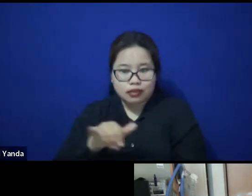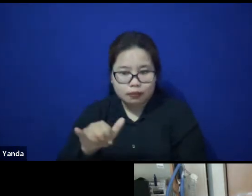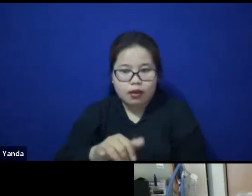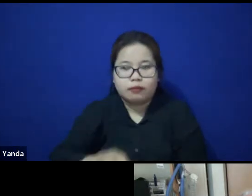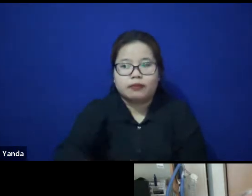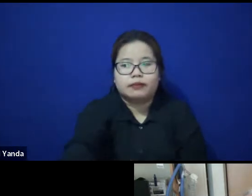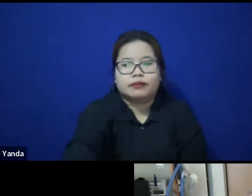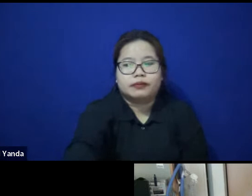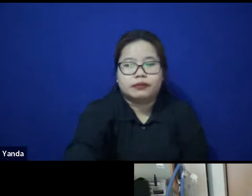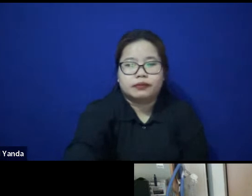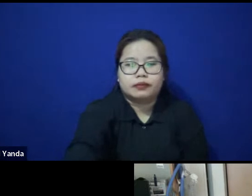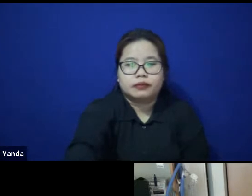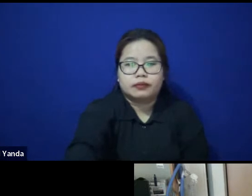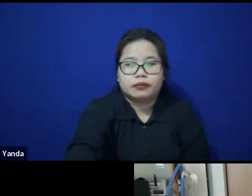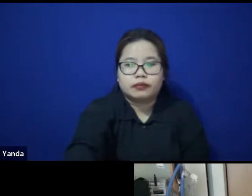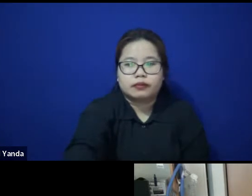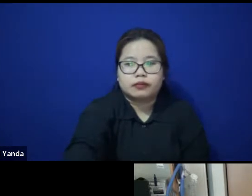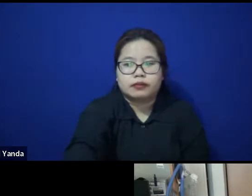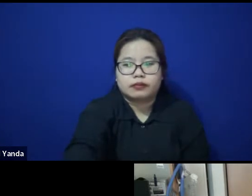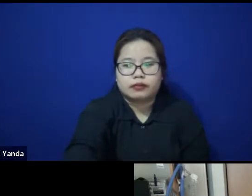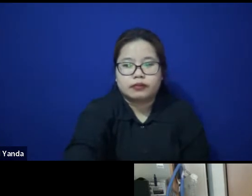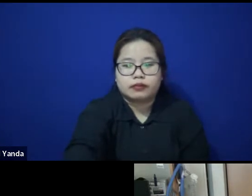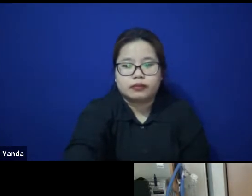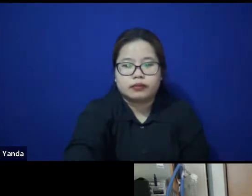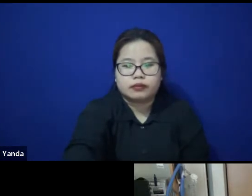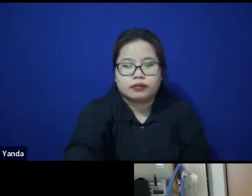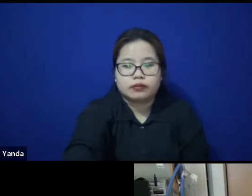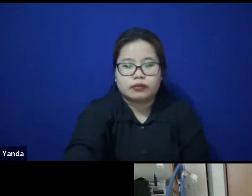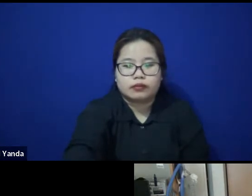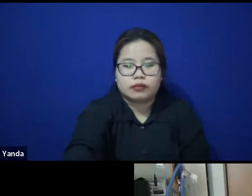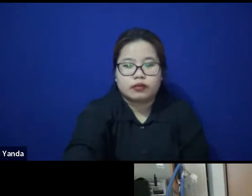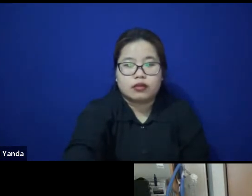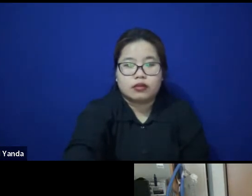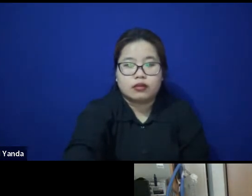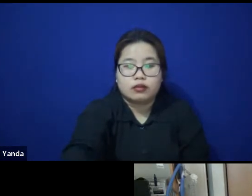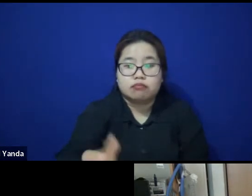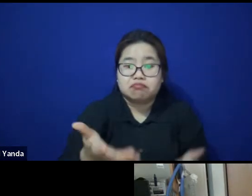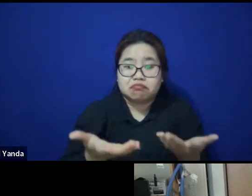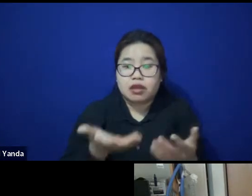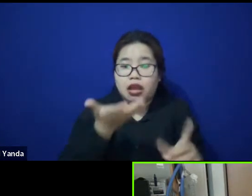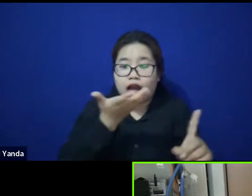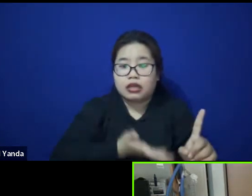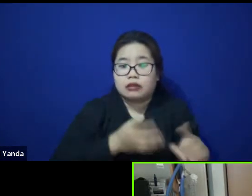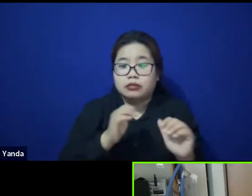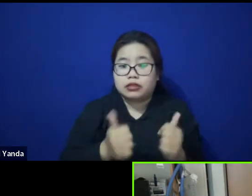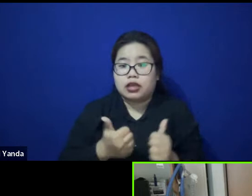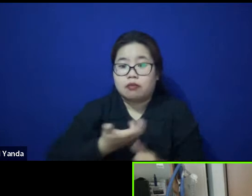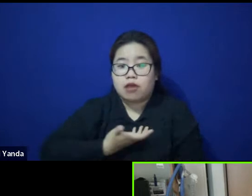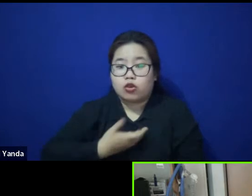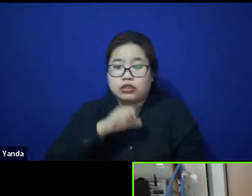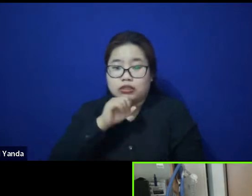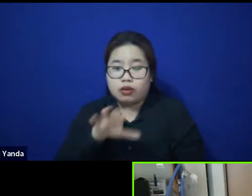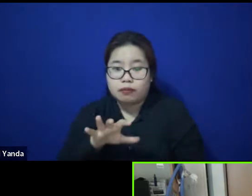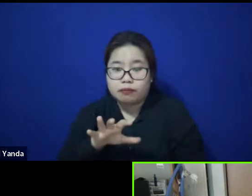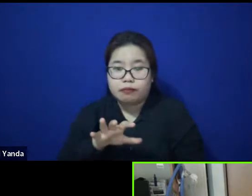I think, are you happy to take one question, George? Yeah, for sure.